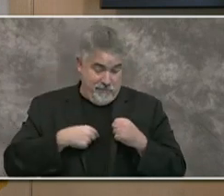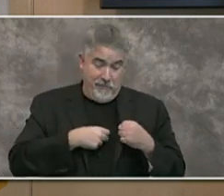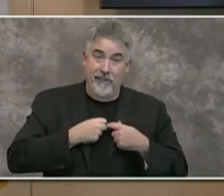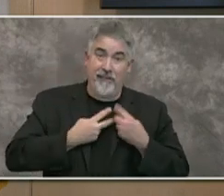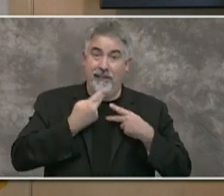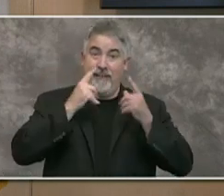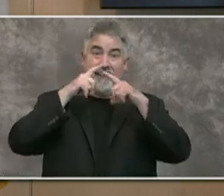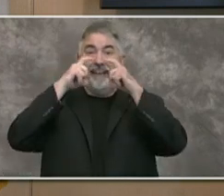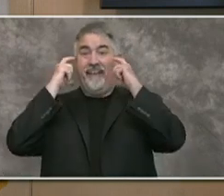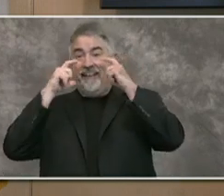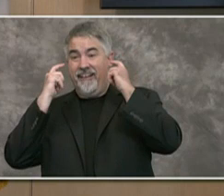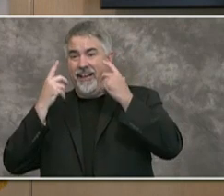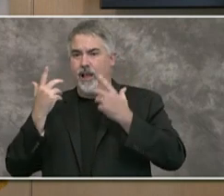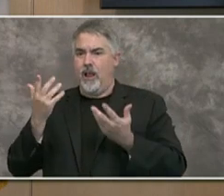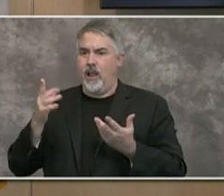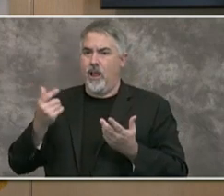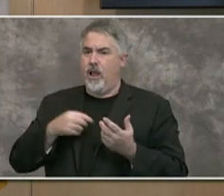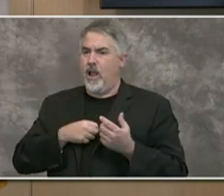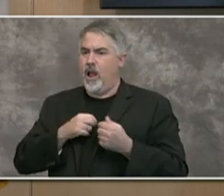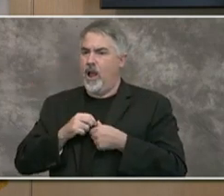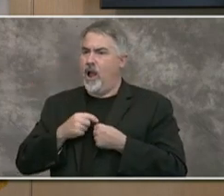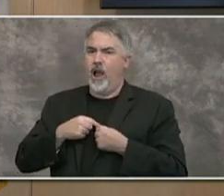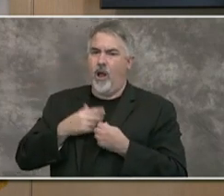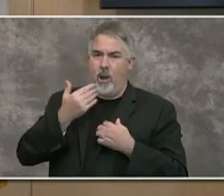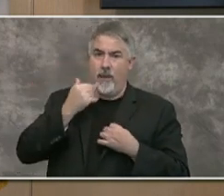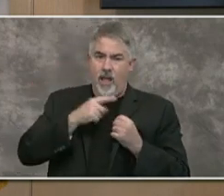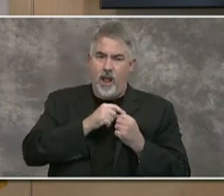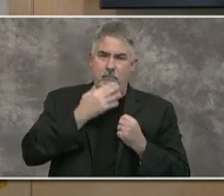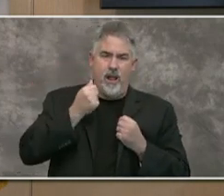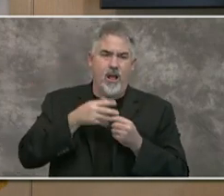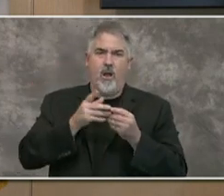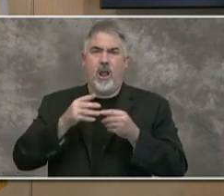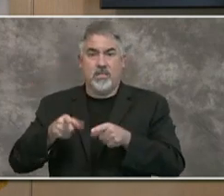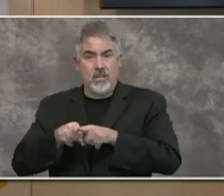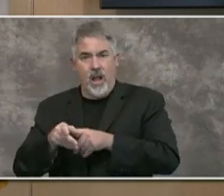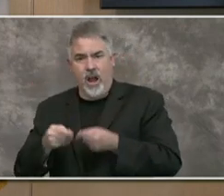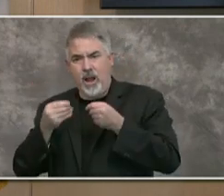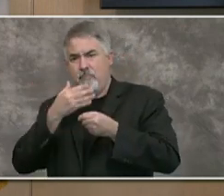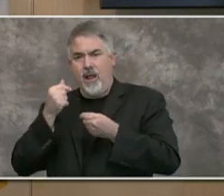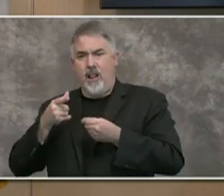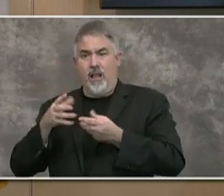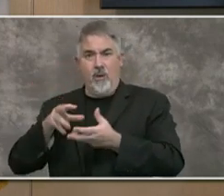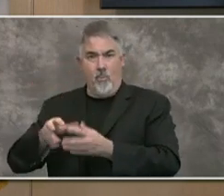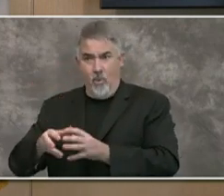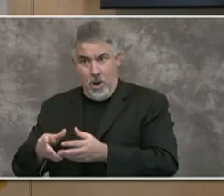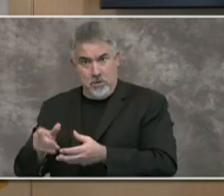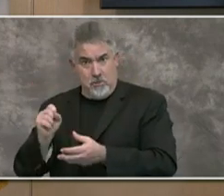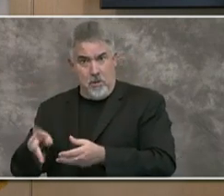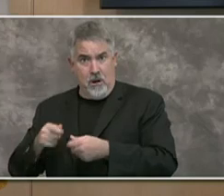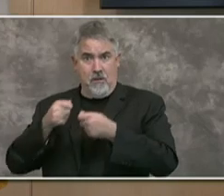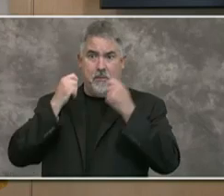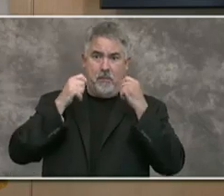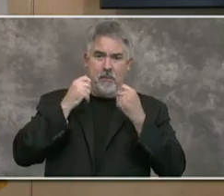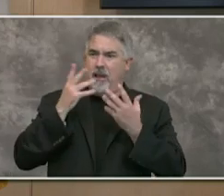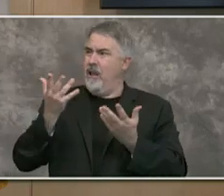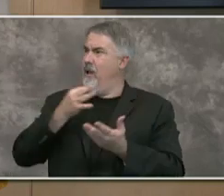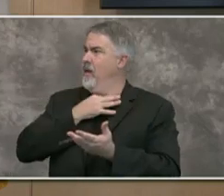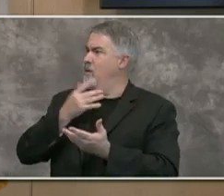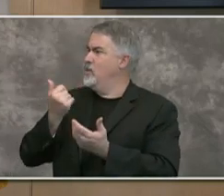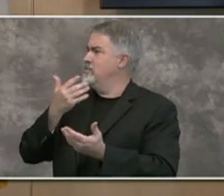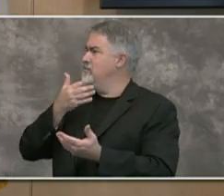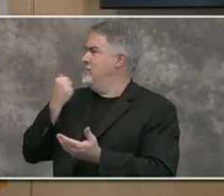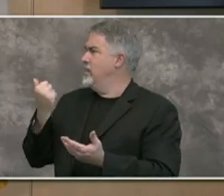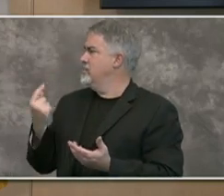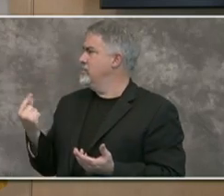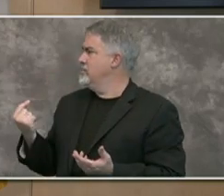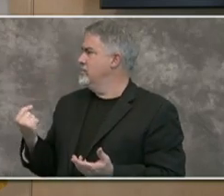material preferable to another? And how often should we be washing our masks? What is the best way to wash them? Dr. McDonald will answer that